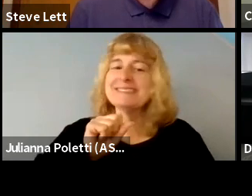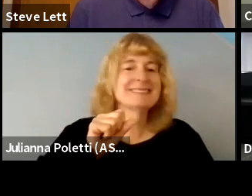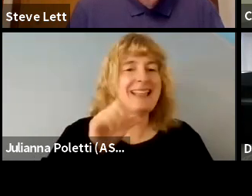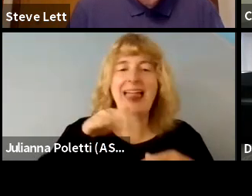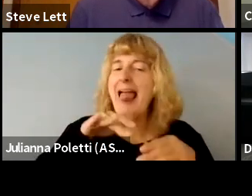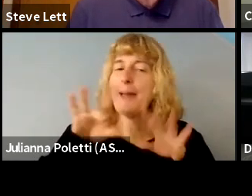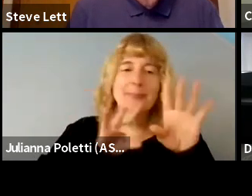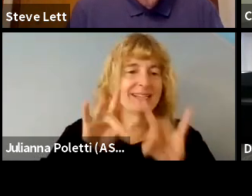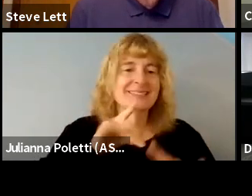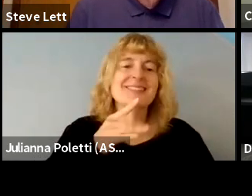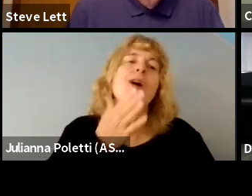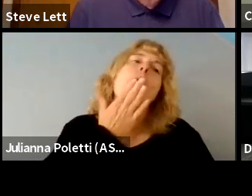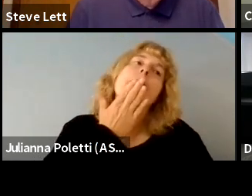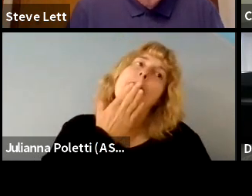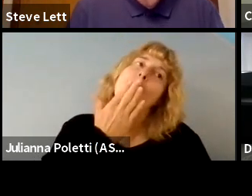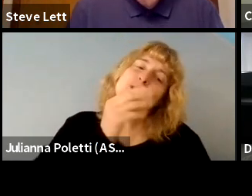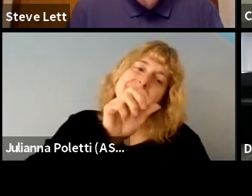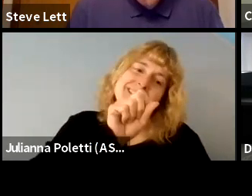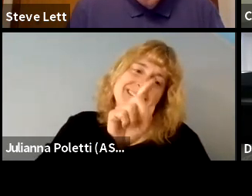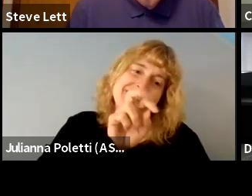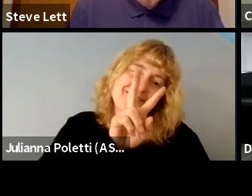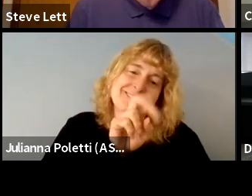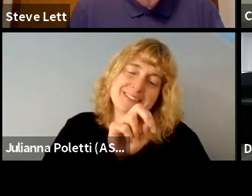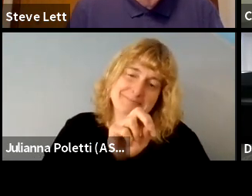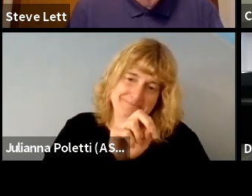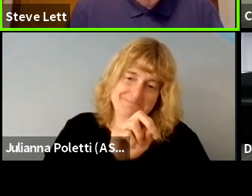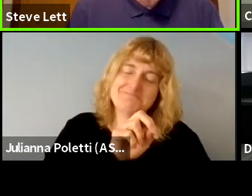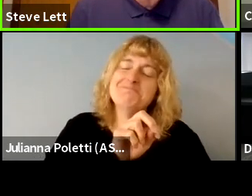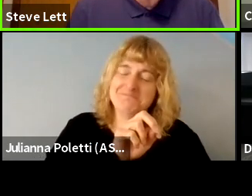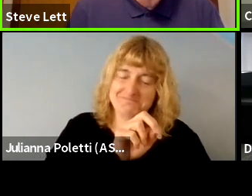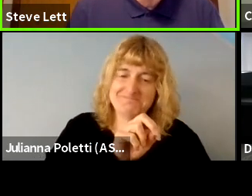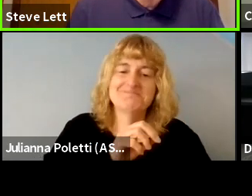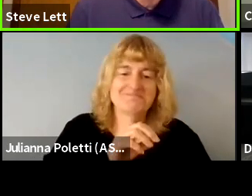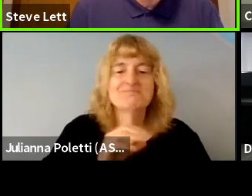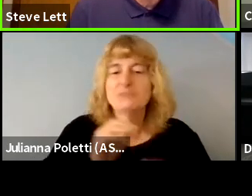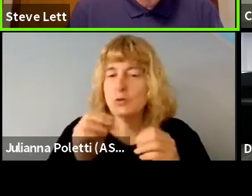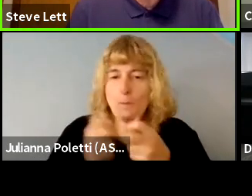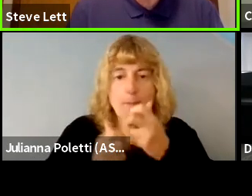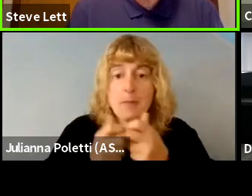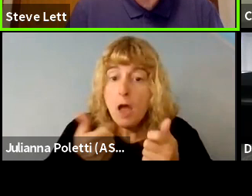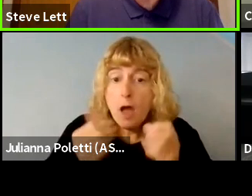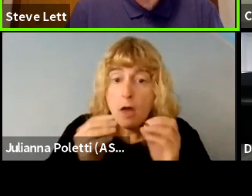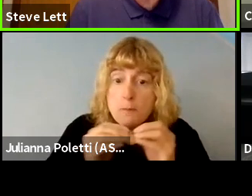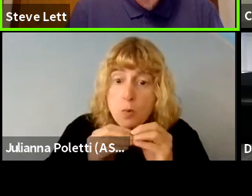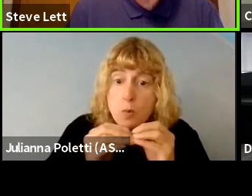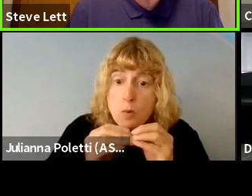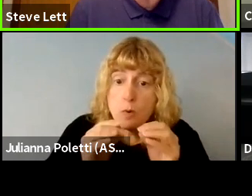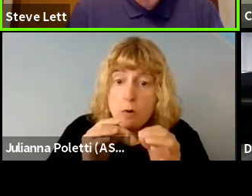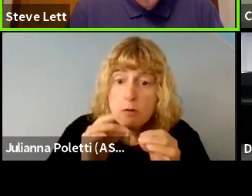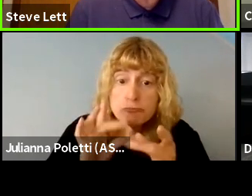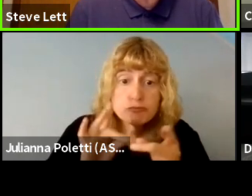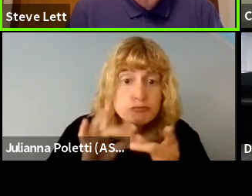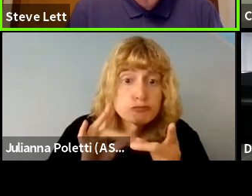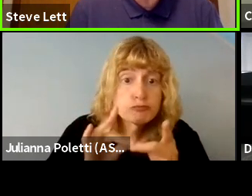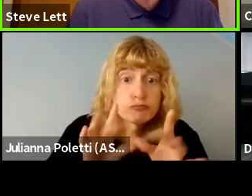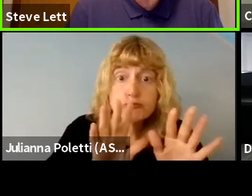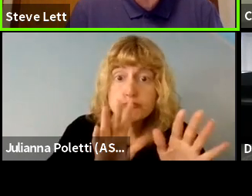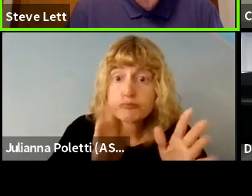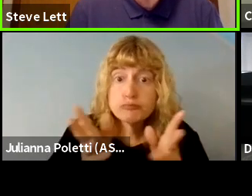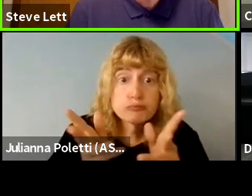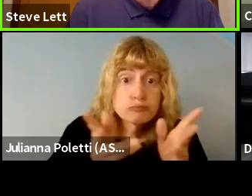you, Steve. Any further? No problem. Any further conversation? Are we ready to vote?